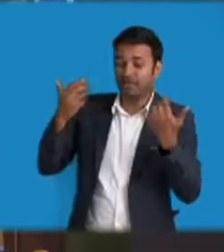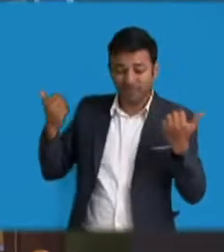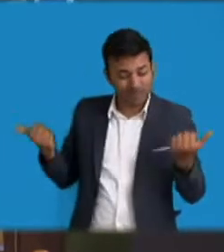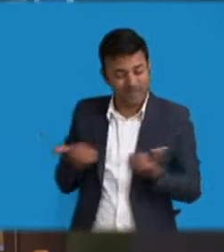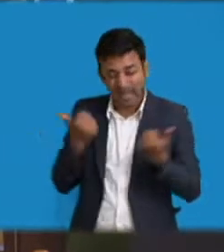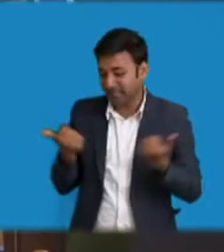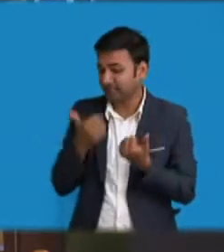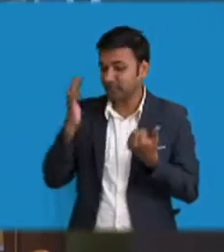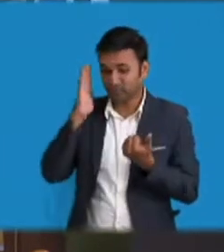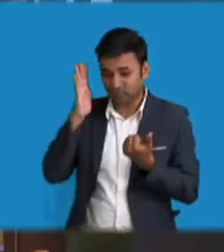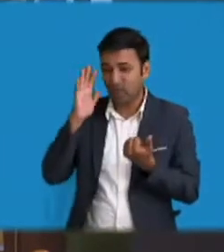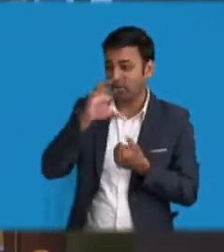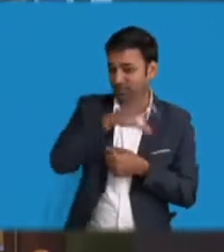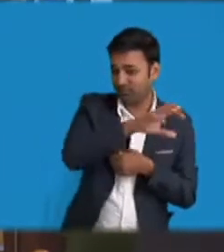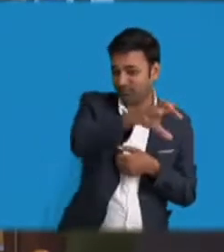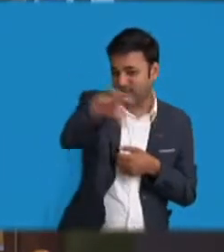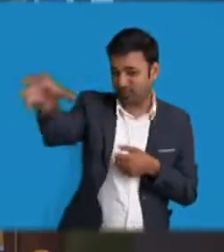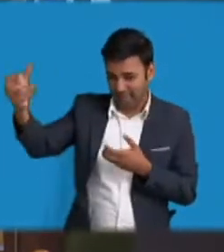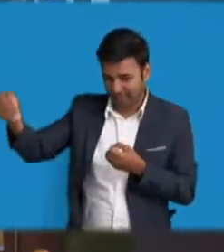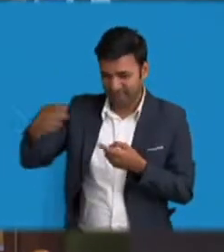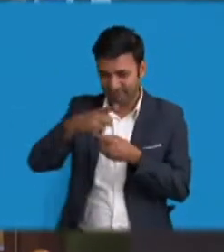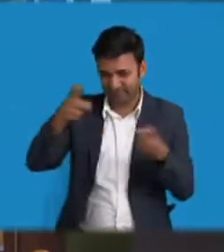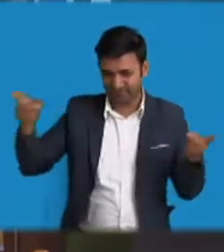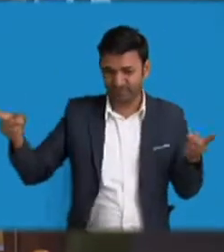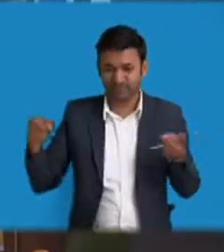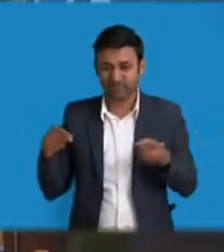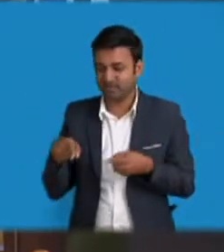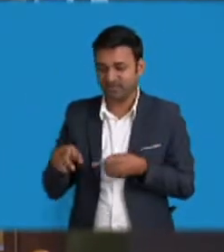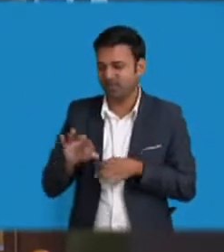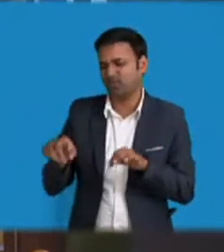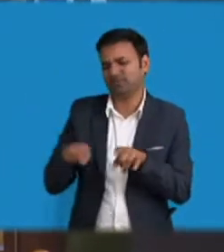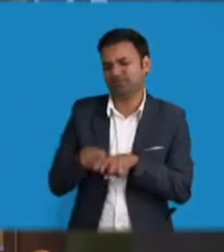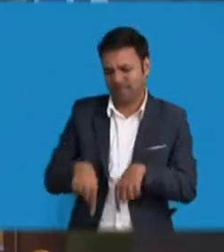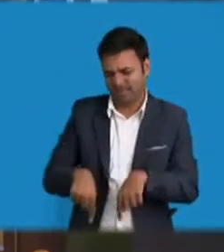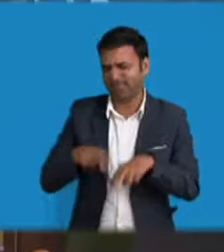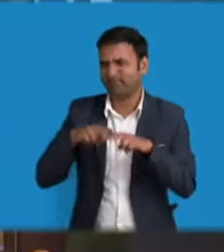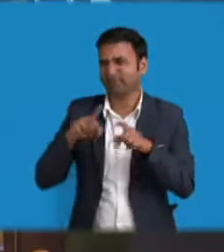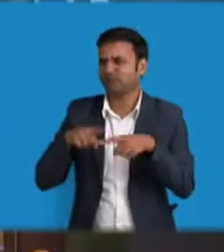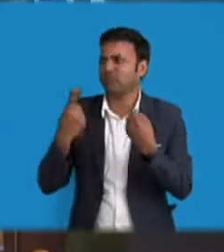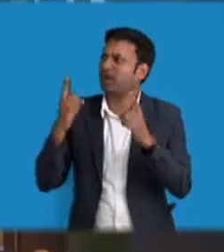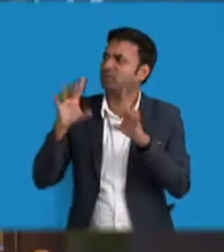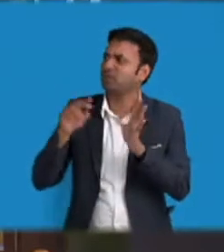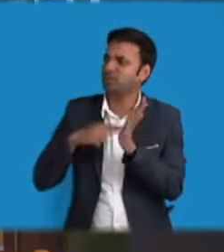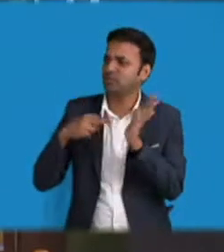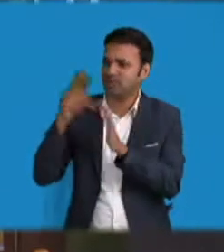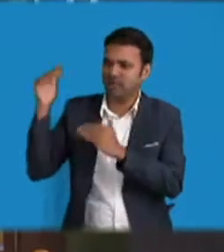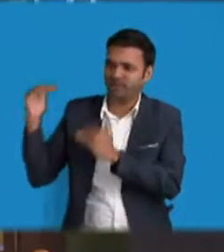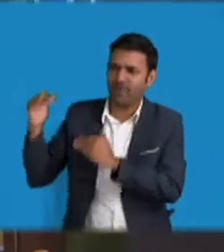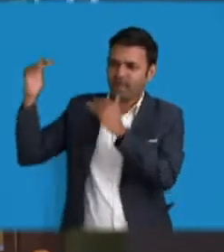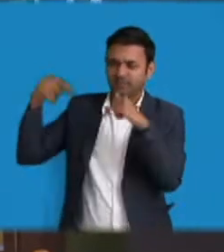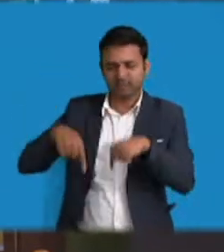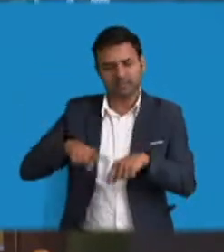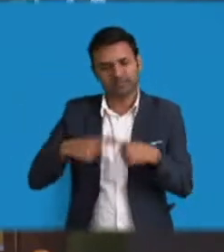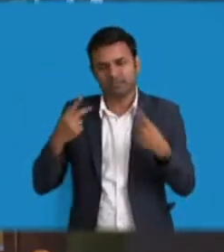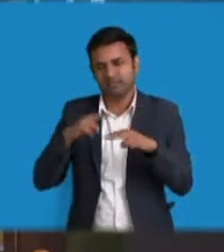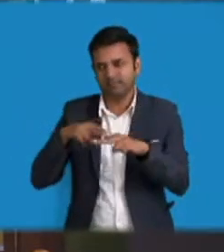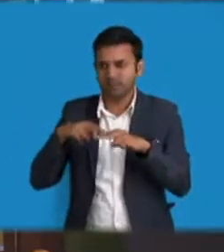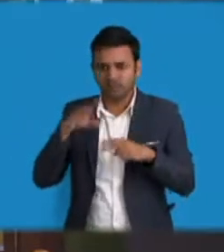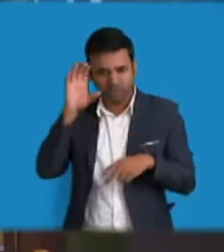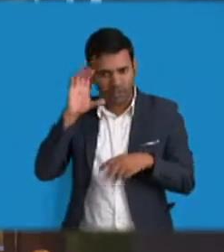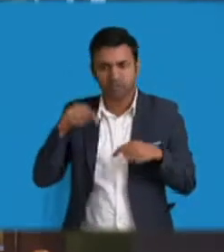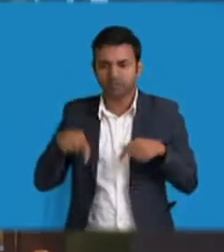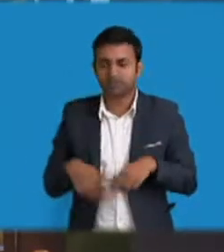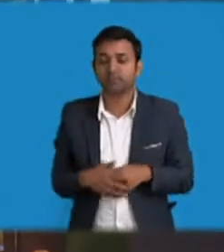not like Australia and New Zealand where we've got 2 large islands, and all schools are there. Our schools are throughout